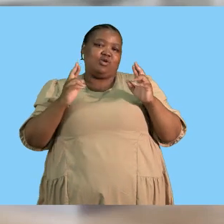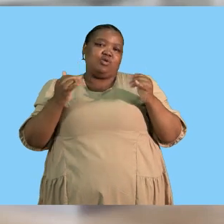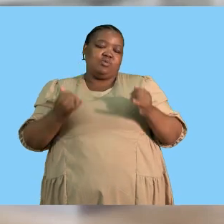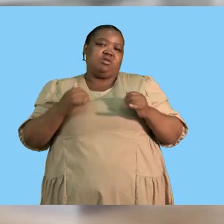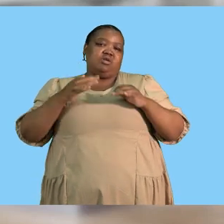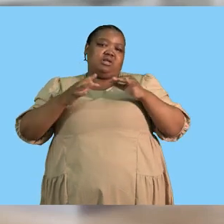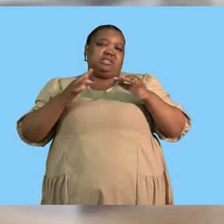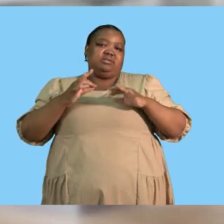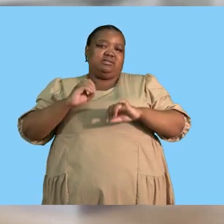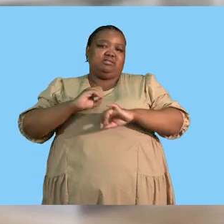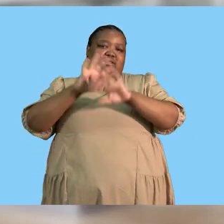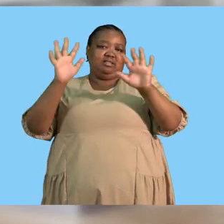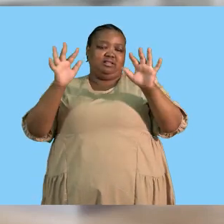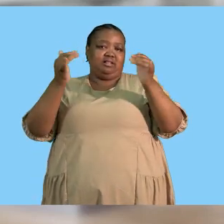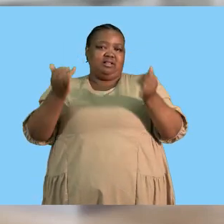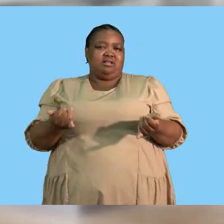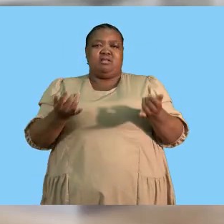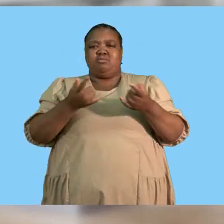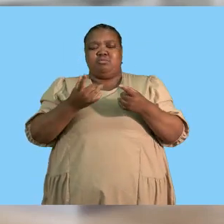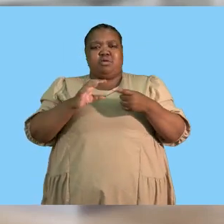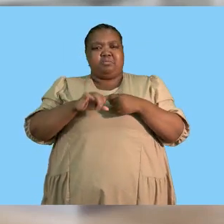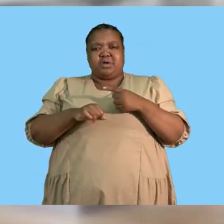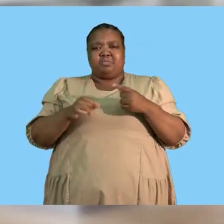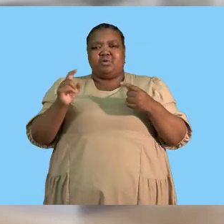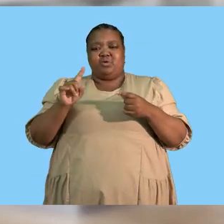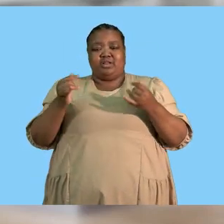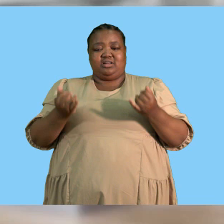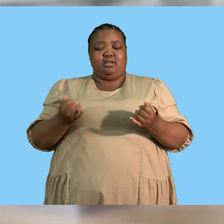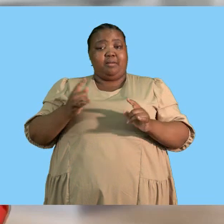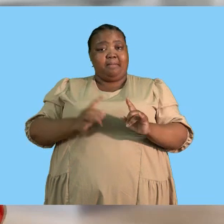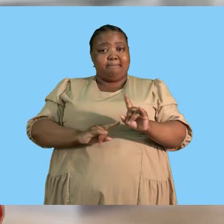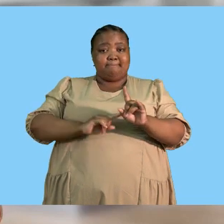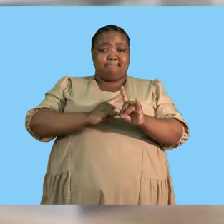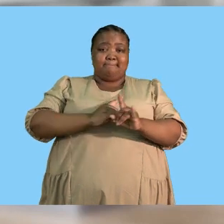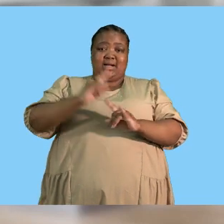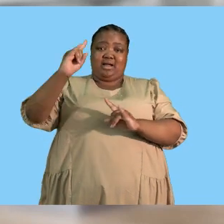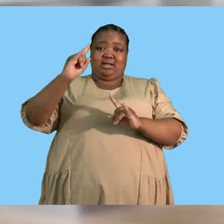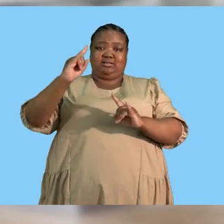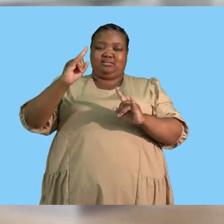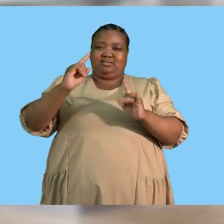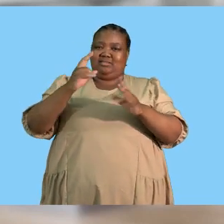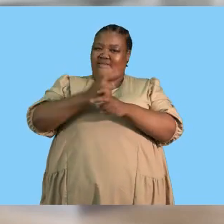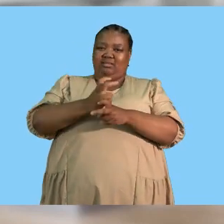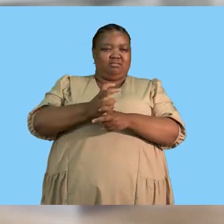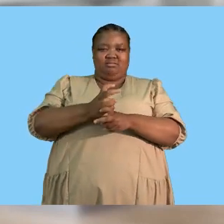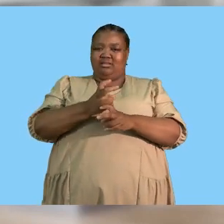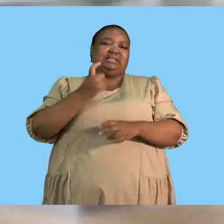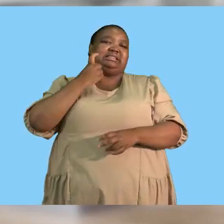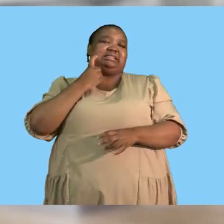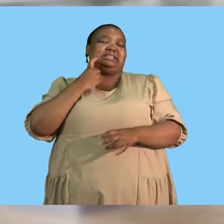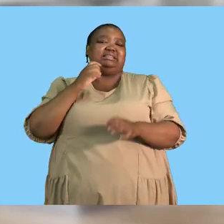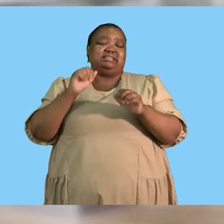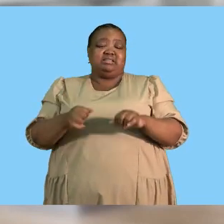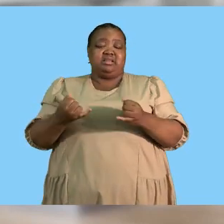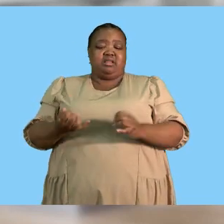had on business roles, and you are now realizing how easy it is for you to pass. Now, I am going to